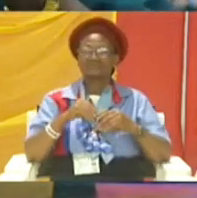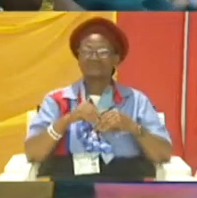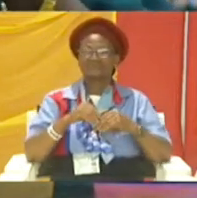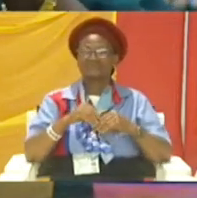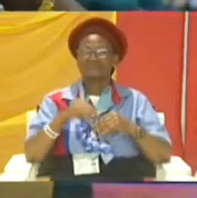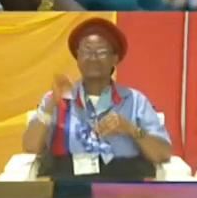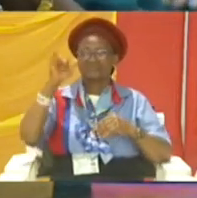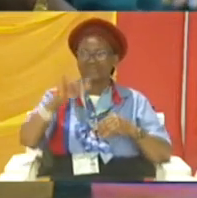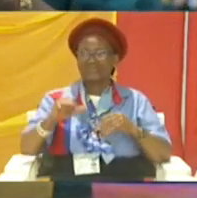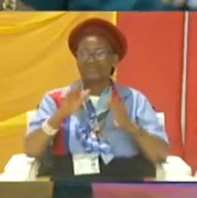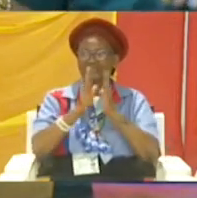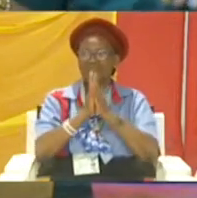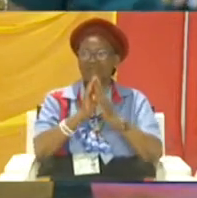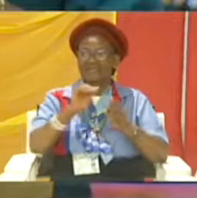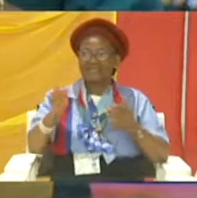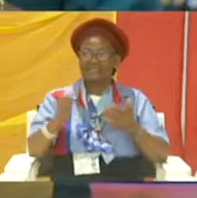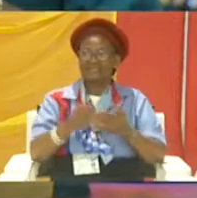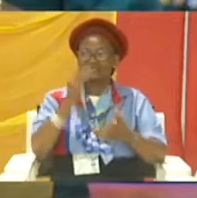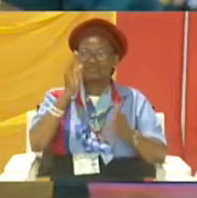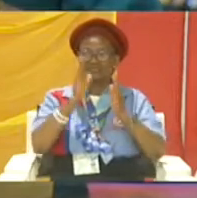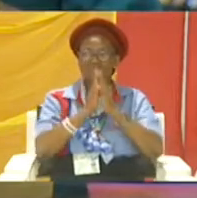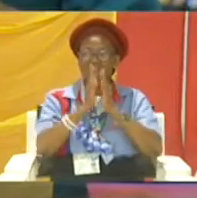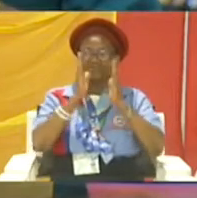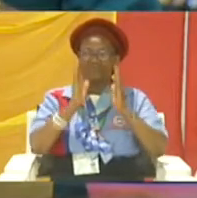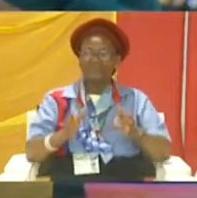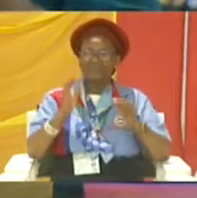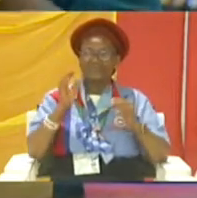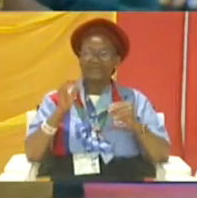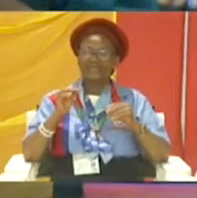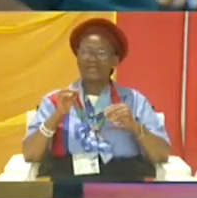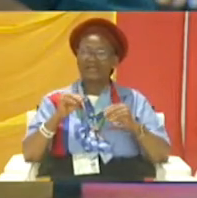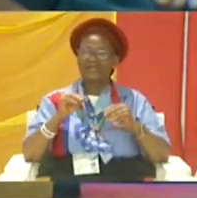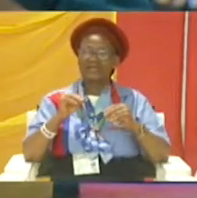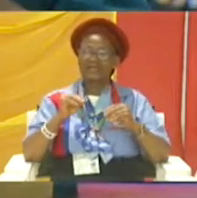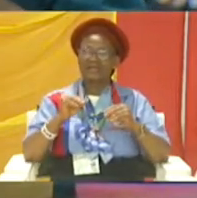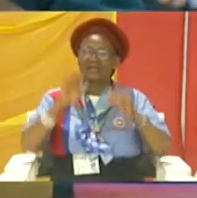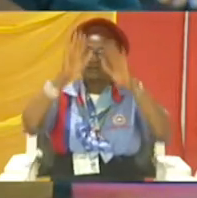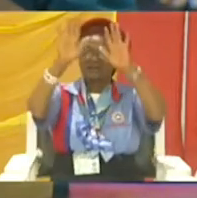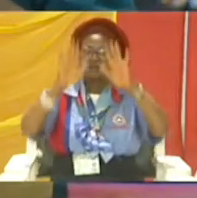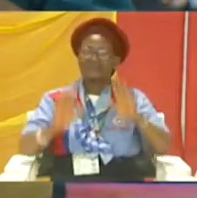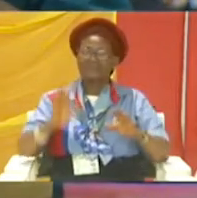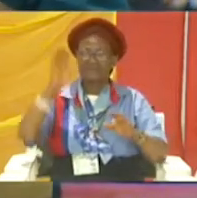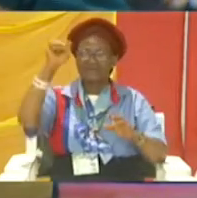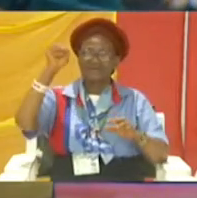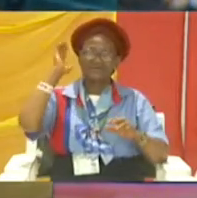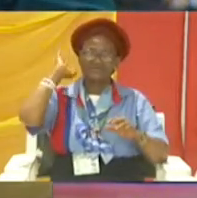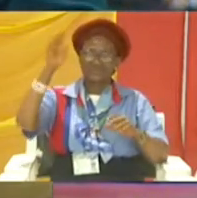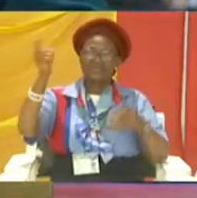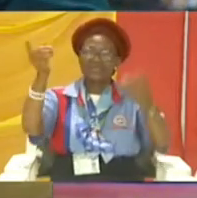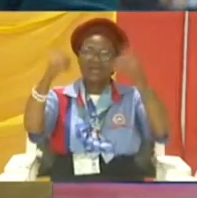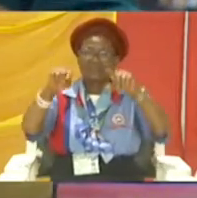They pray a simple prayer. The miracles will happen.